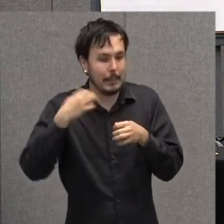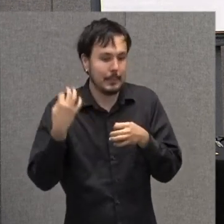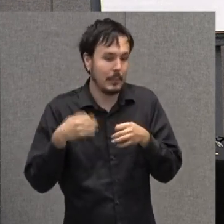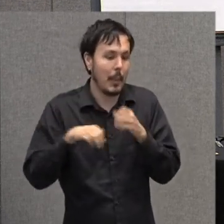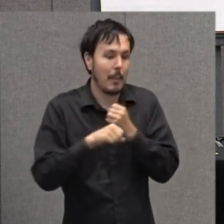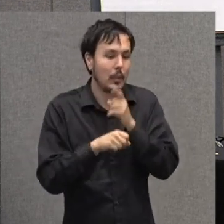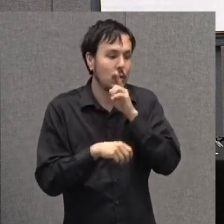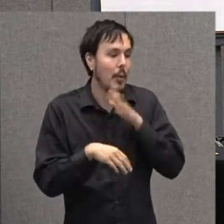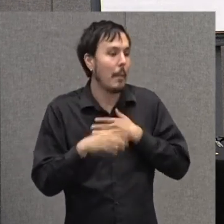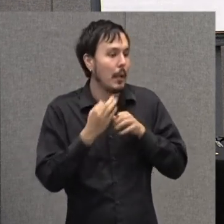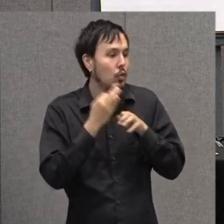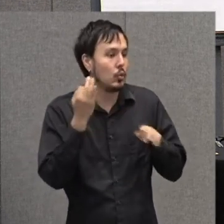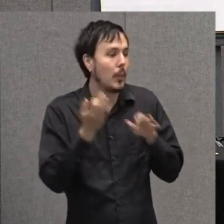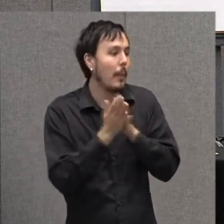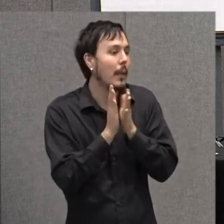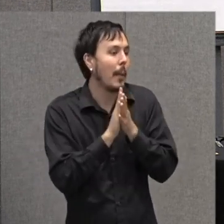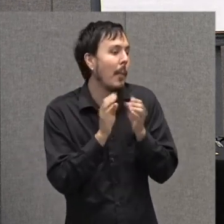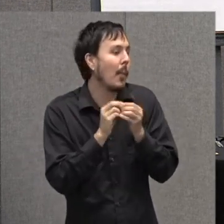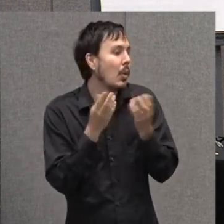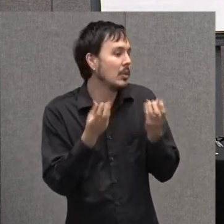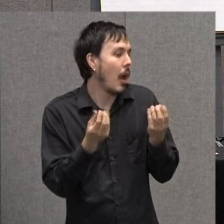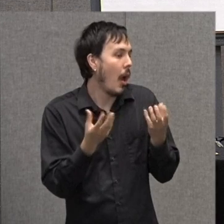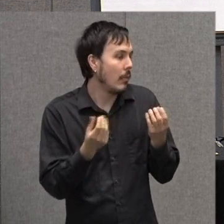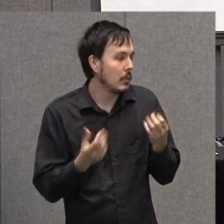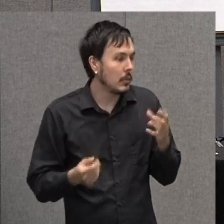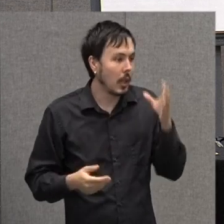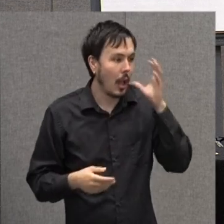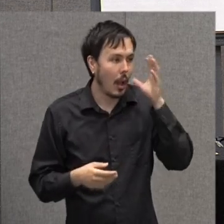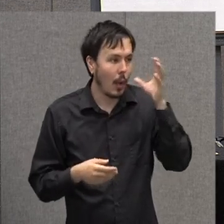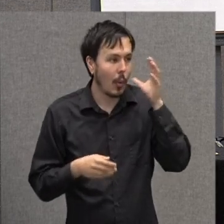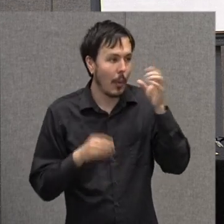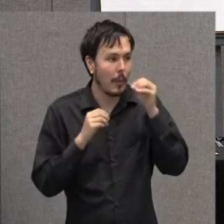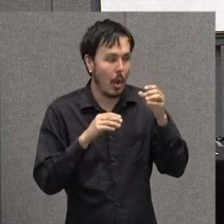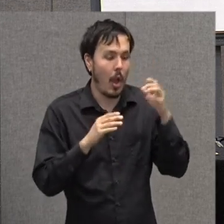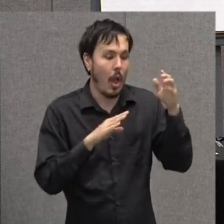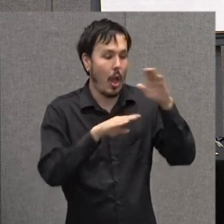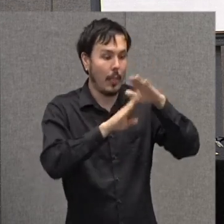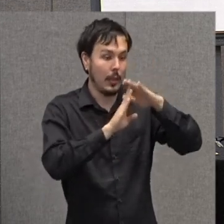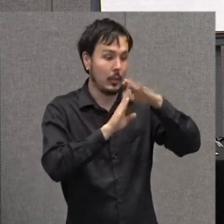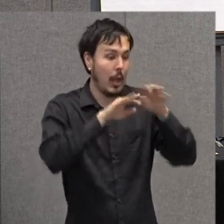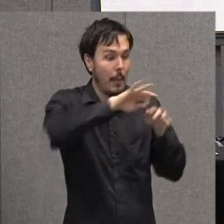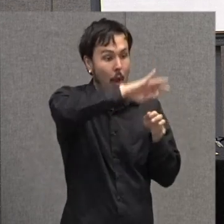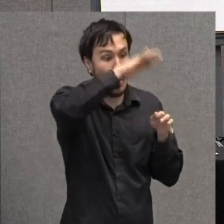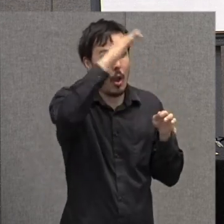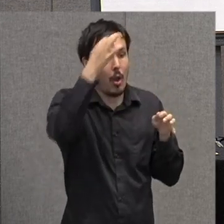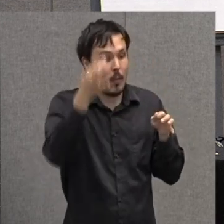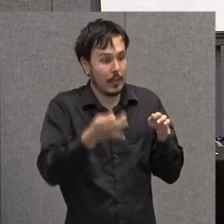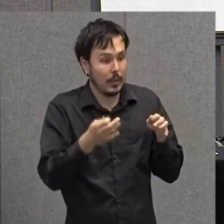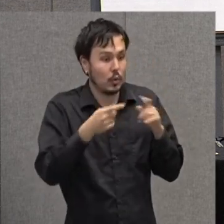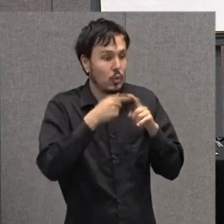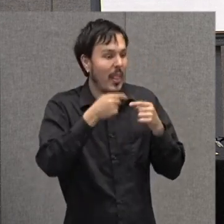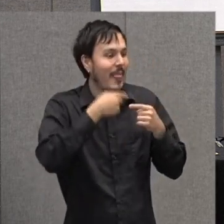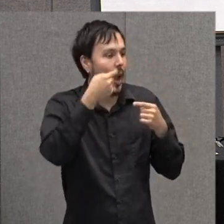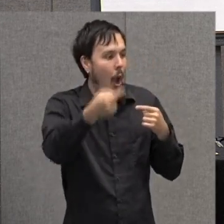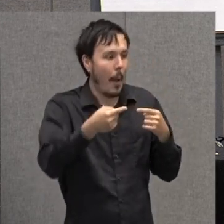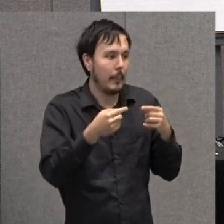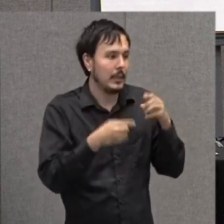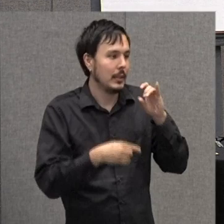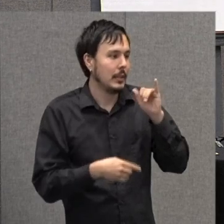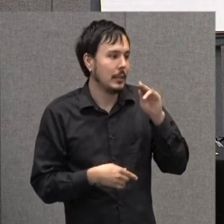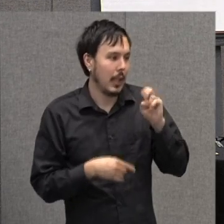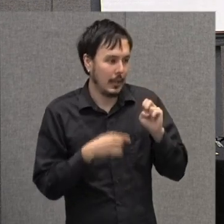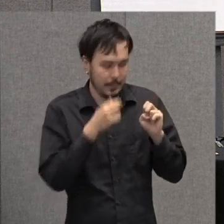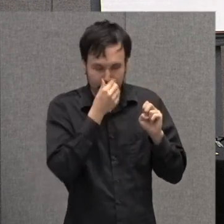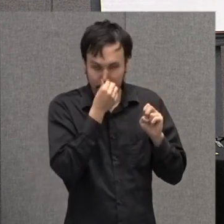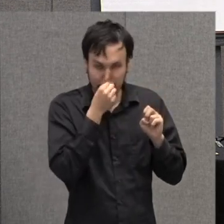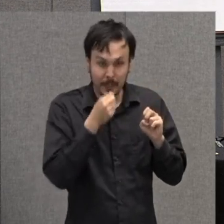And I'm going to go across the top. All the way to the other side? All the way to the other side. Okay.